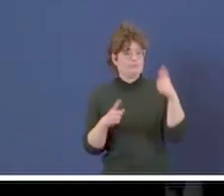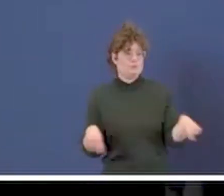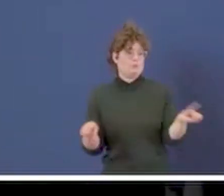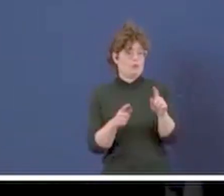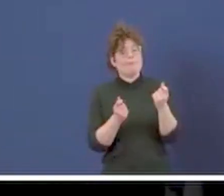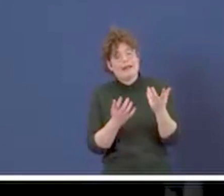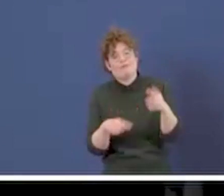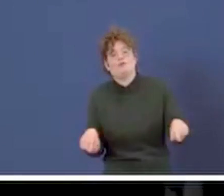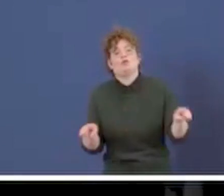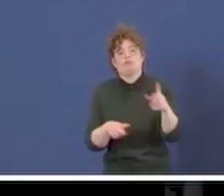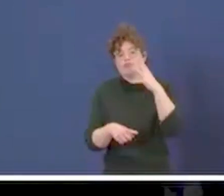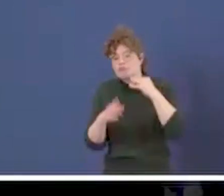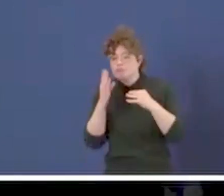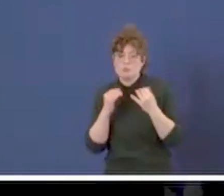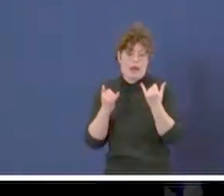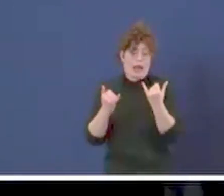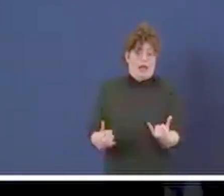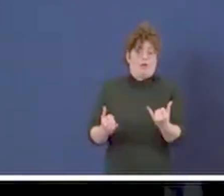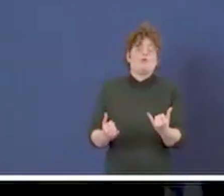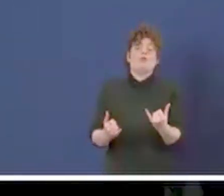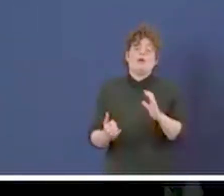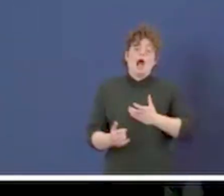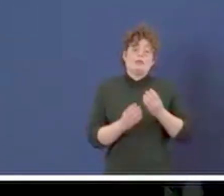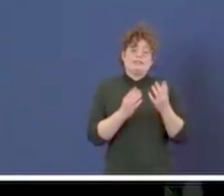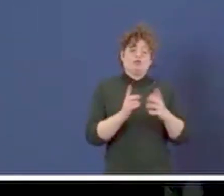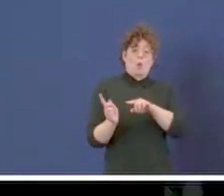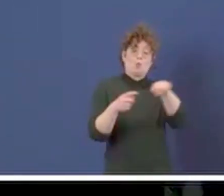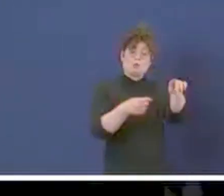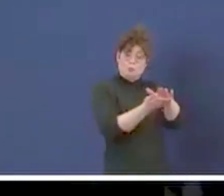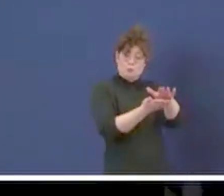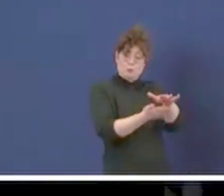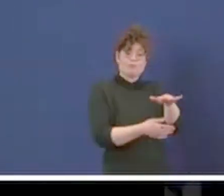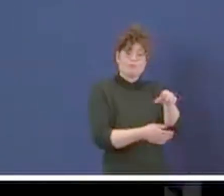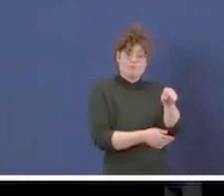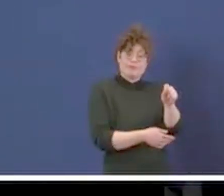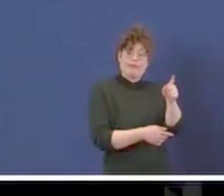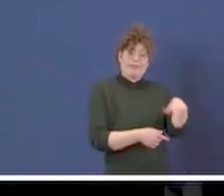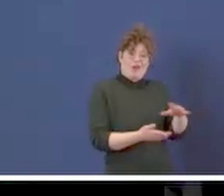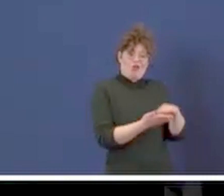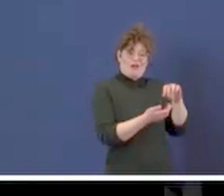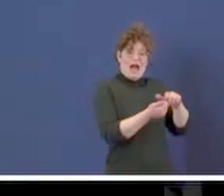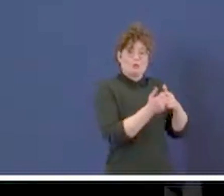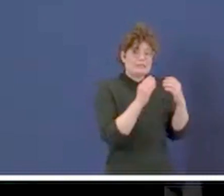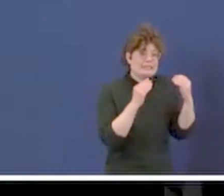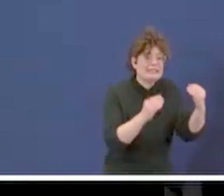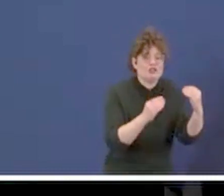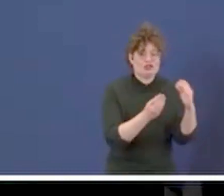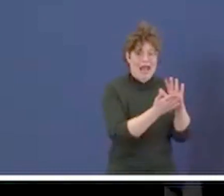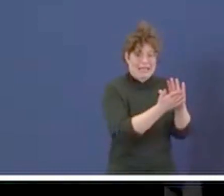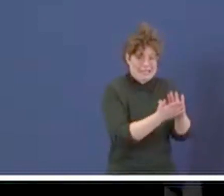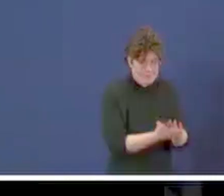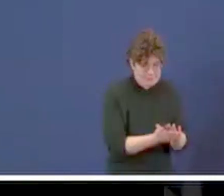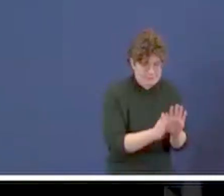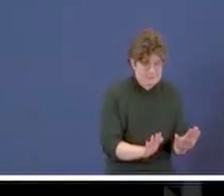or many of you are experiencing now, our teachers go to school and they learn how to teach academics.